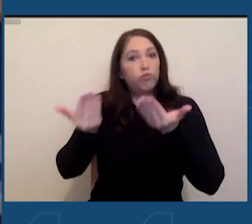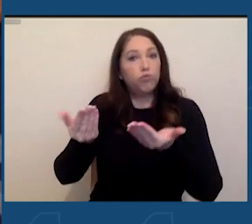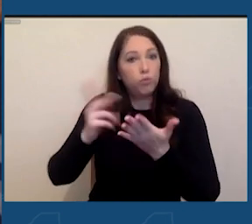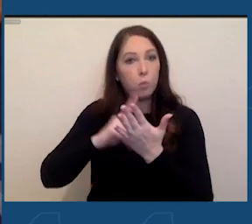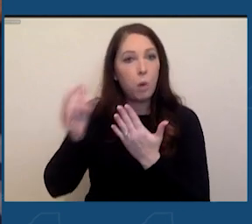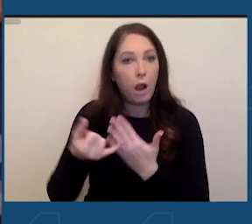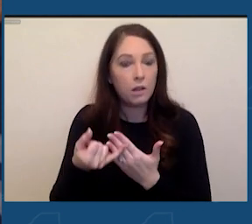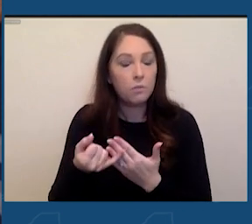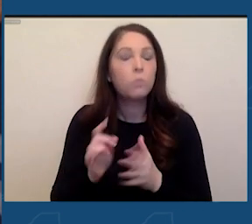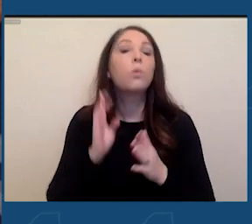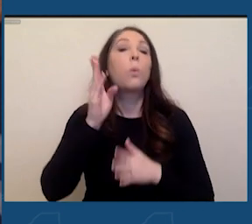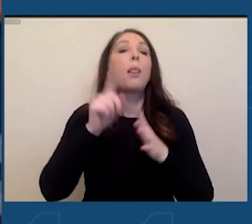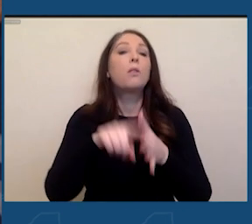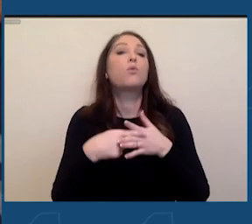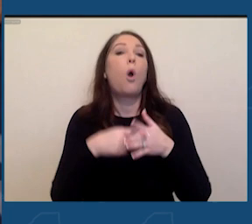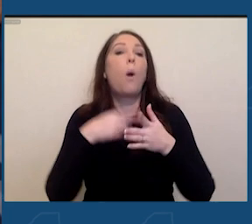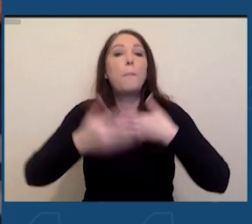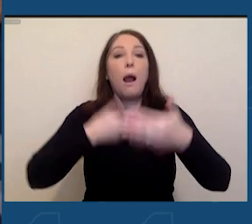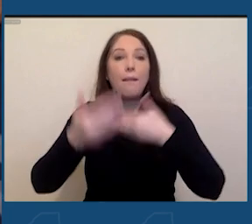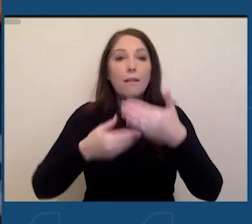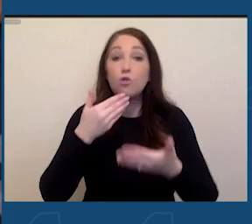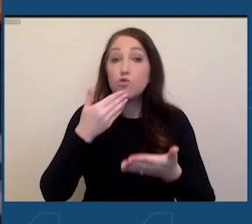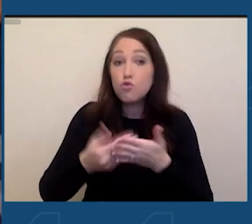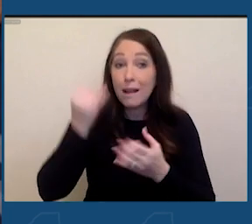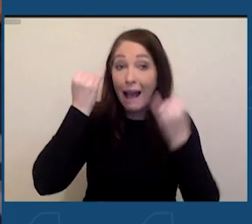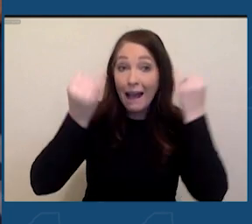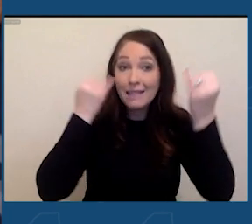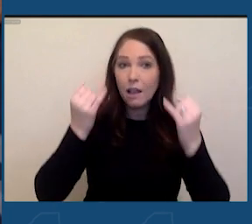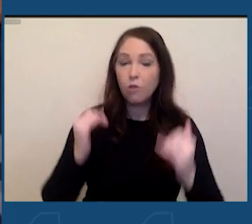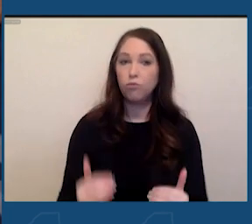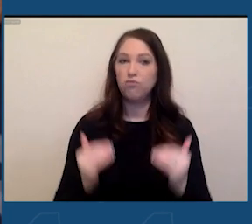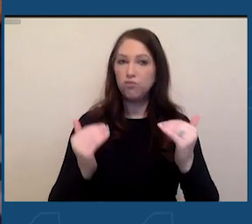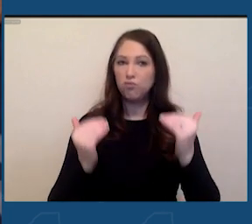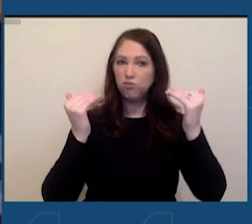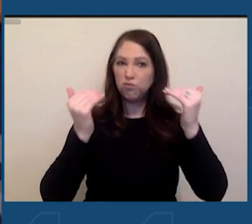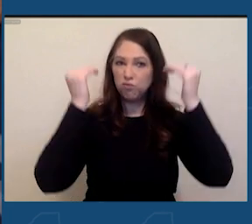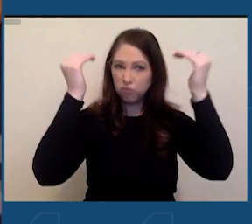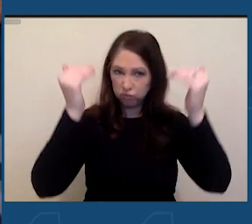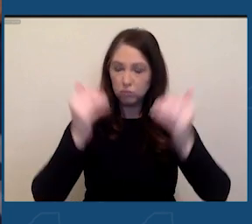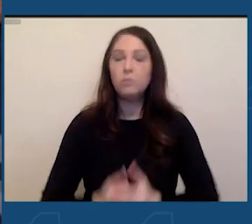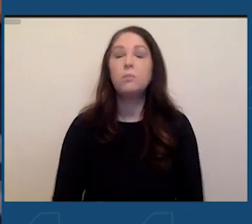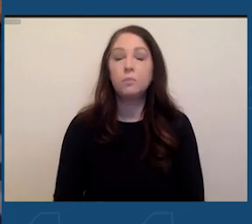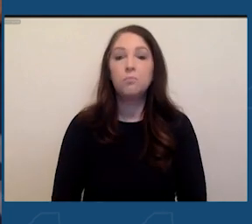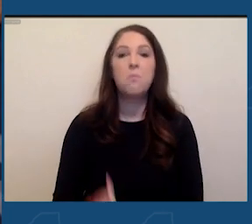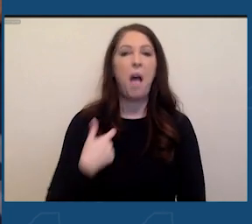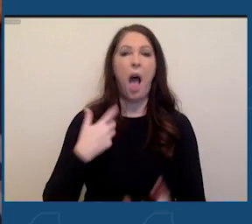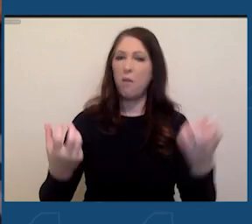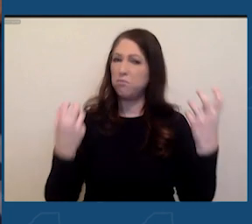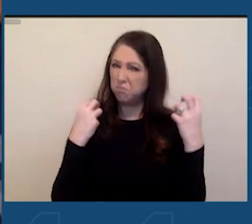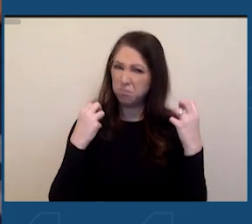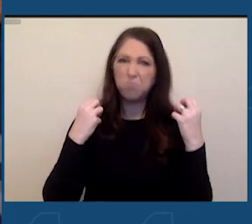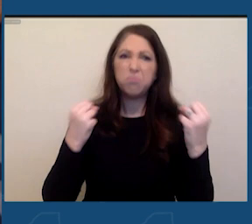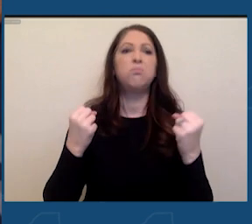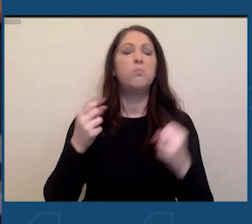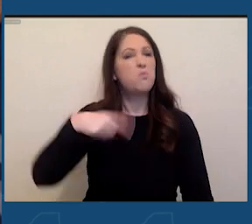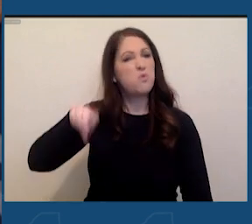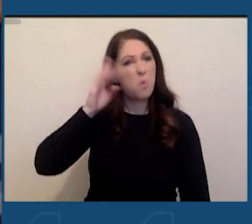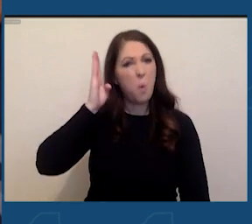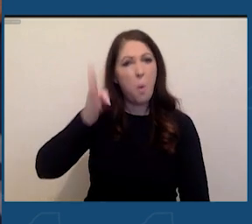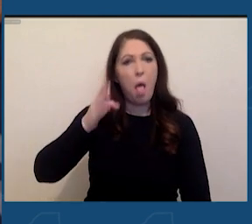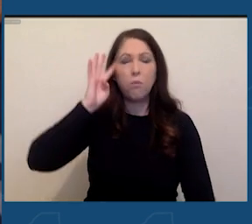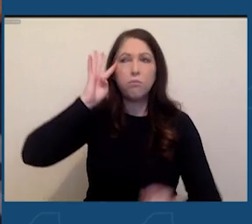great ideas are going to float to the top. And I am confident that you're going to come up with amazing,